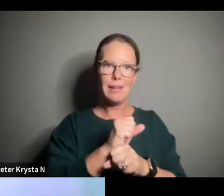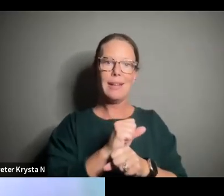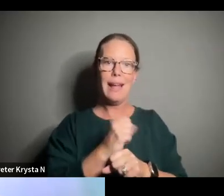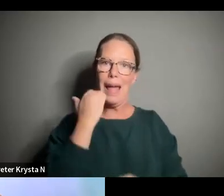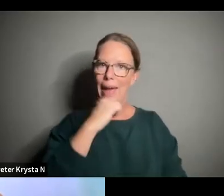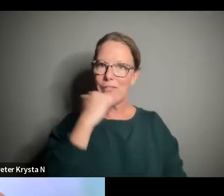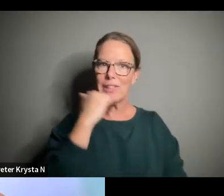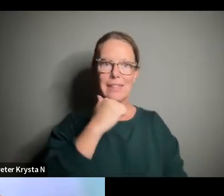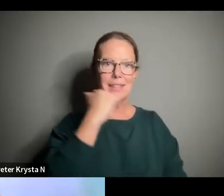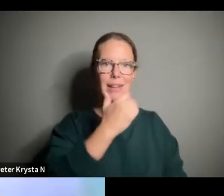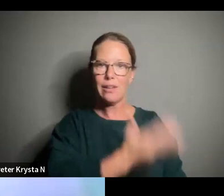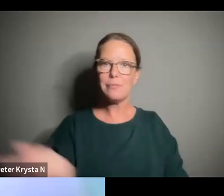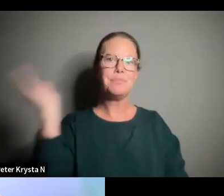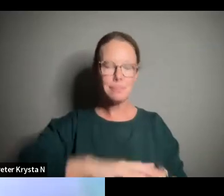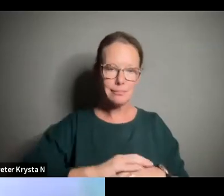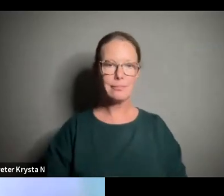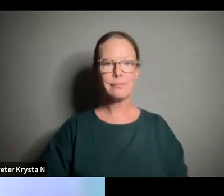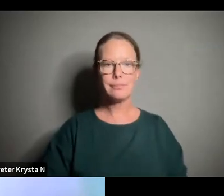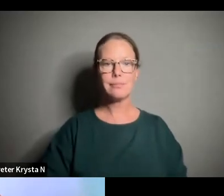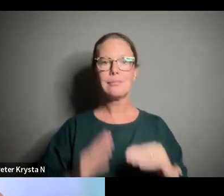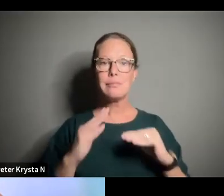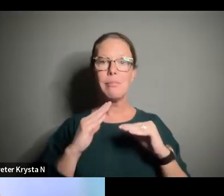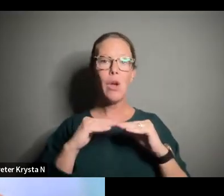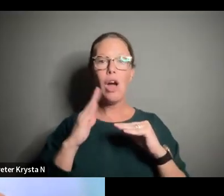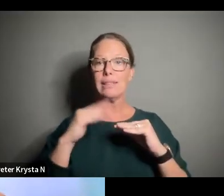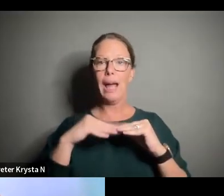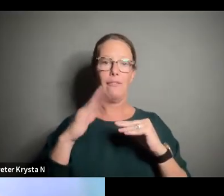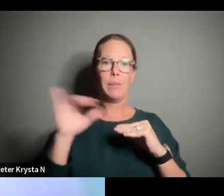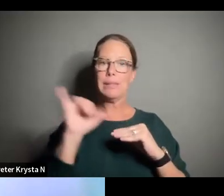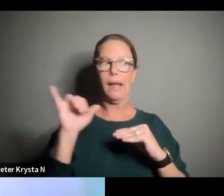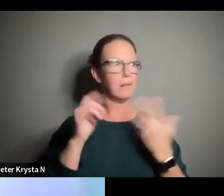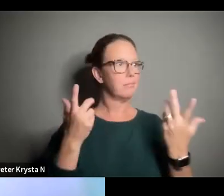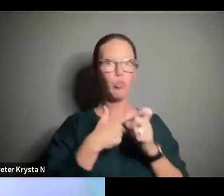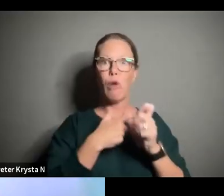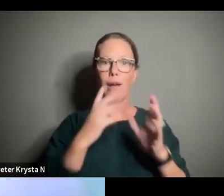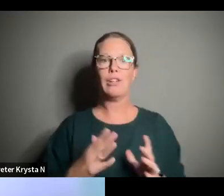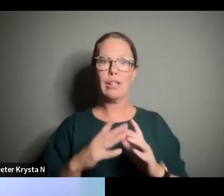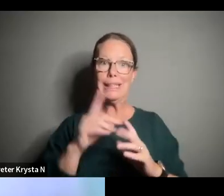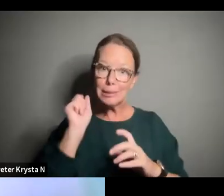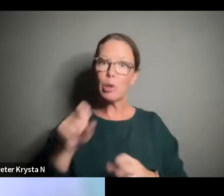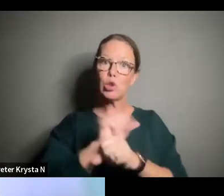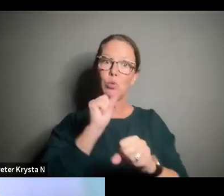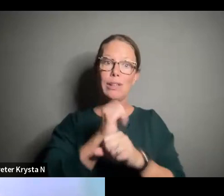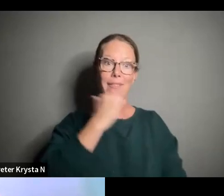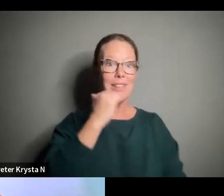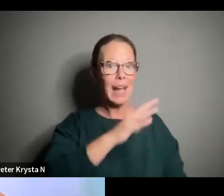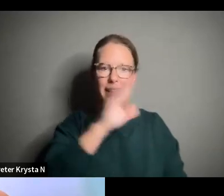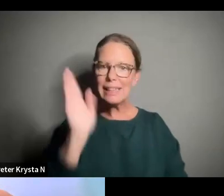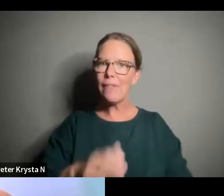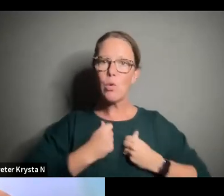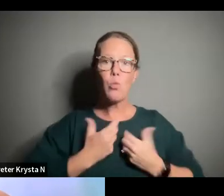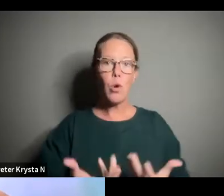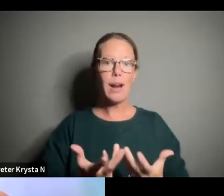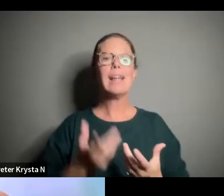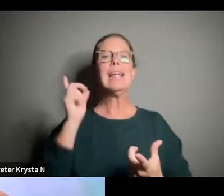fiber. So our diaphragm is kind of like a marathon runner, where it's made to work every day and it doesn't tire out unless